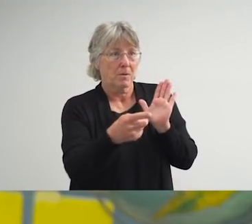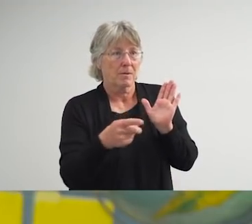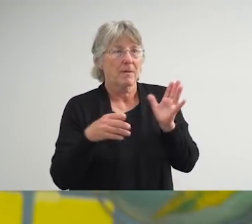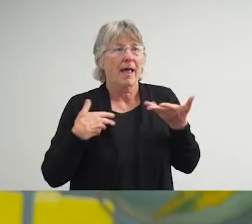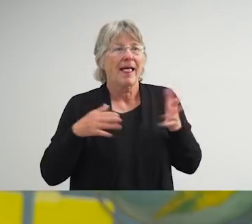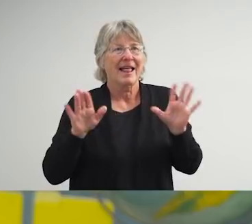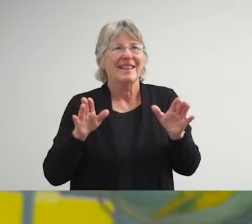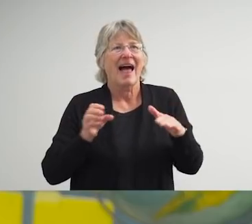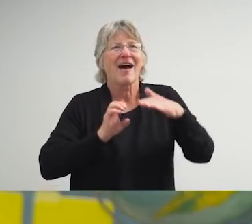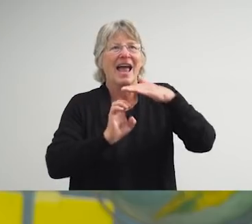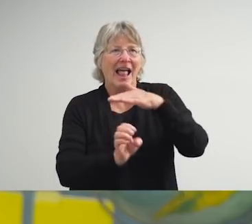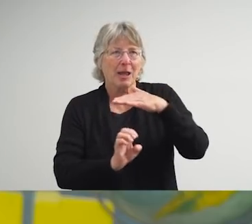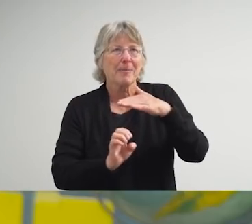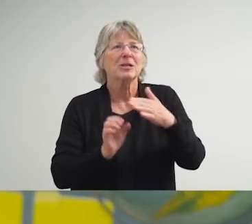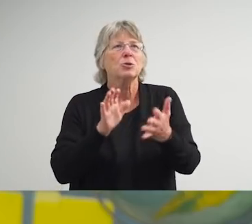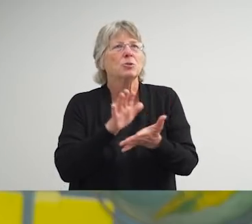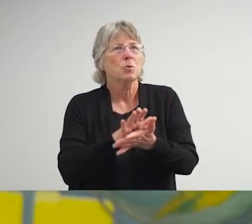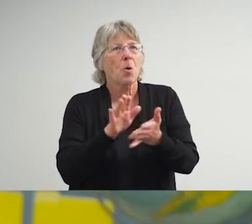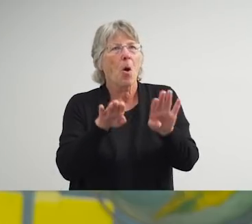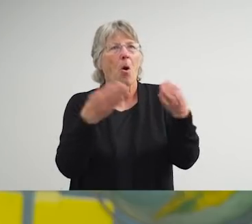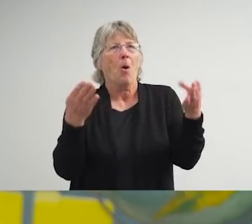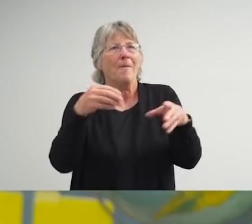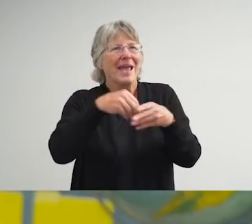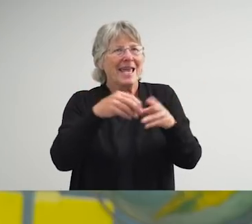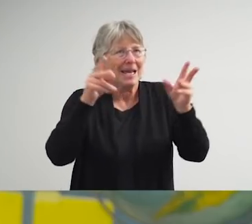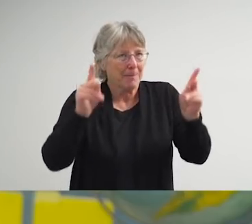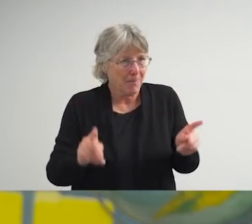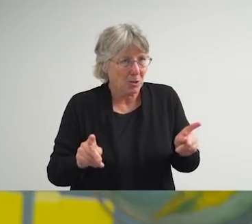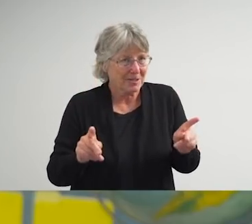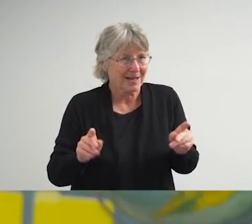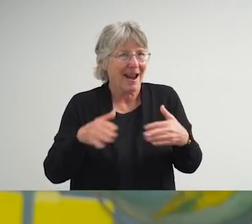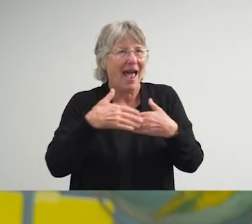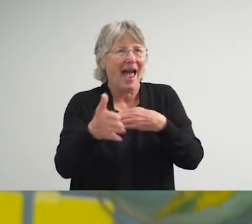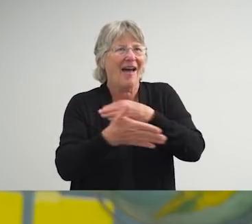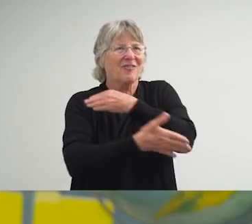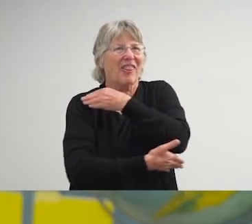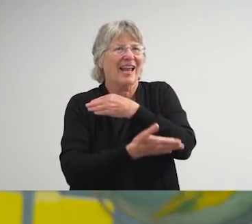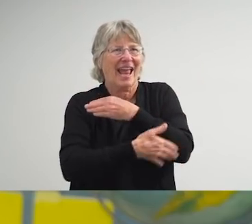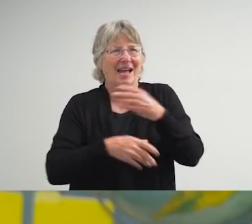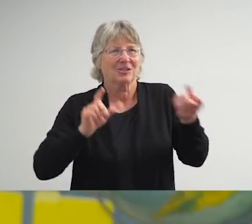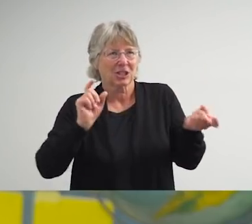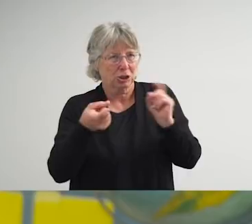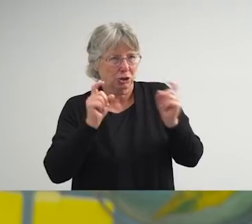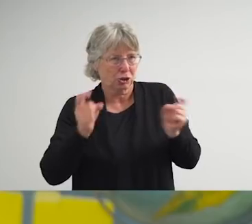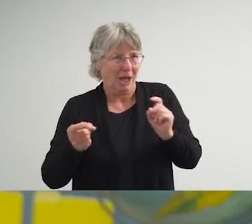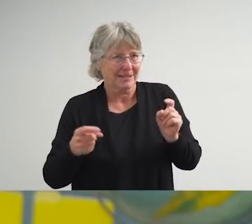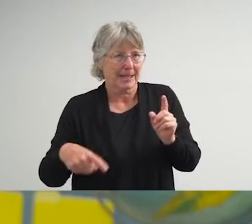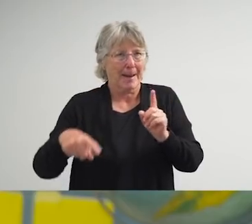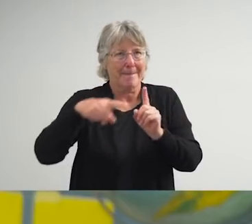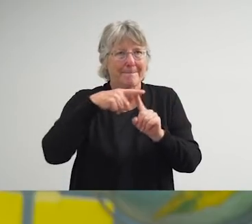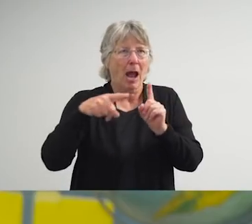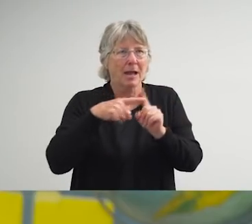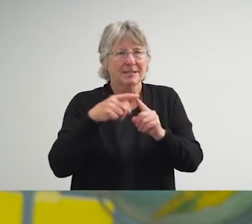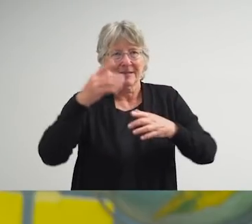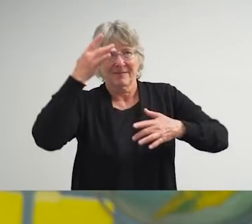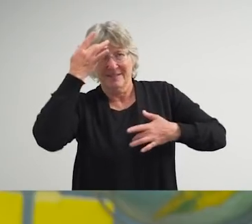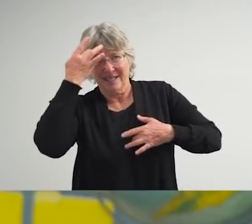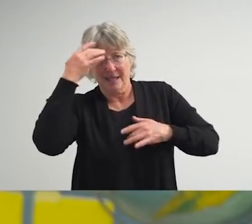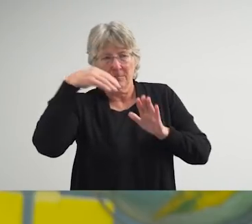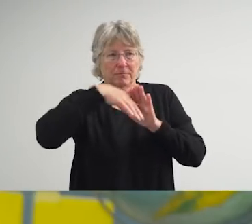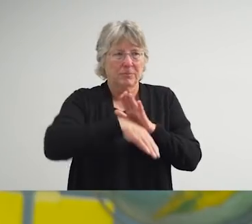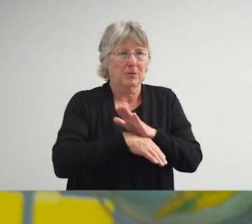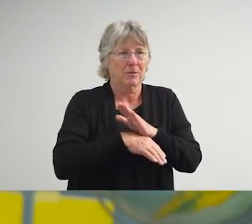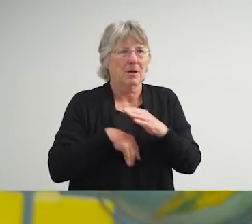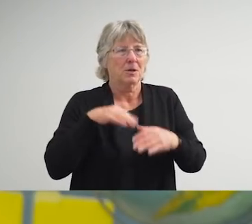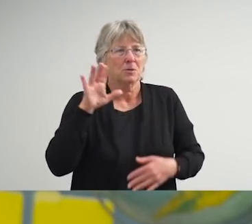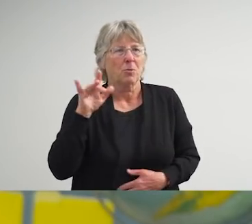elementary schools to open for in-person instruction once the county's adjusted case rate falls below 25 cases